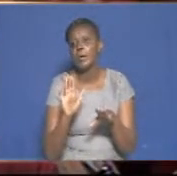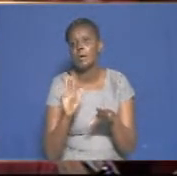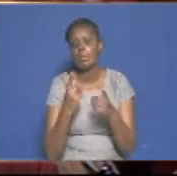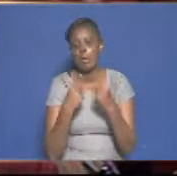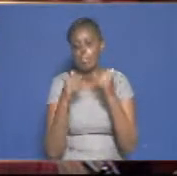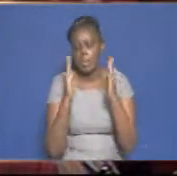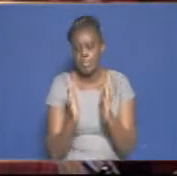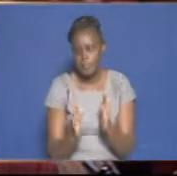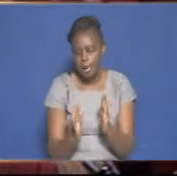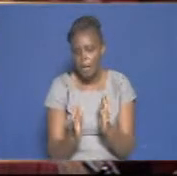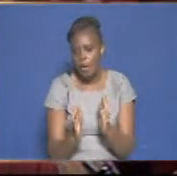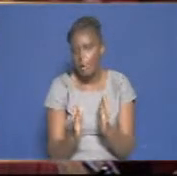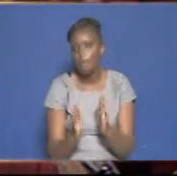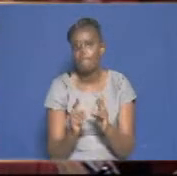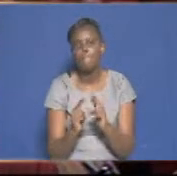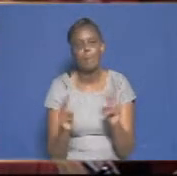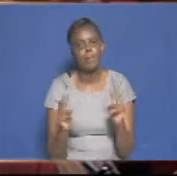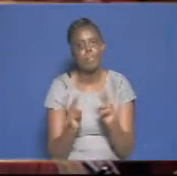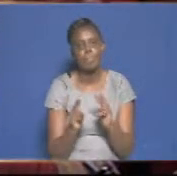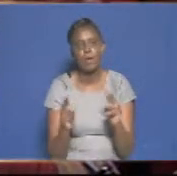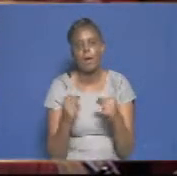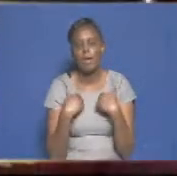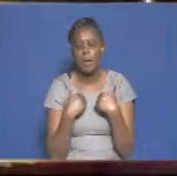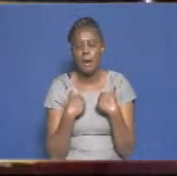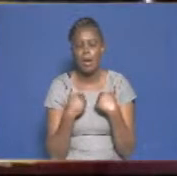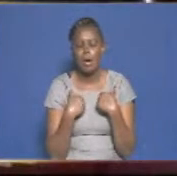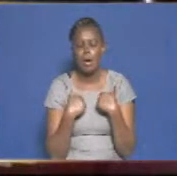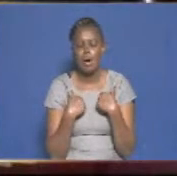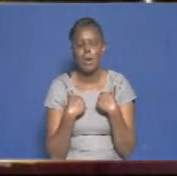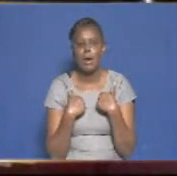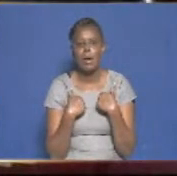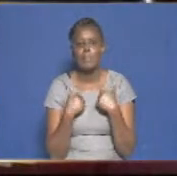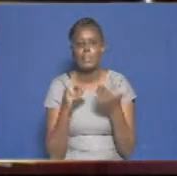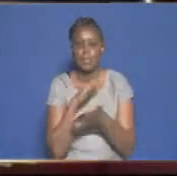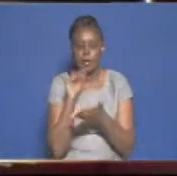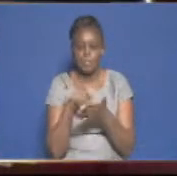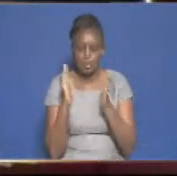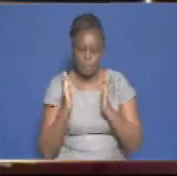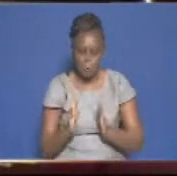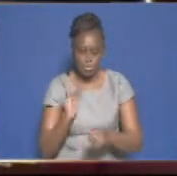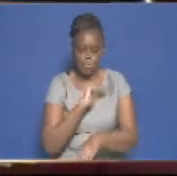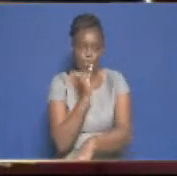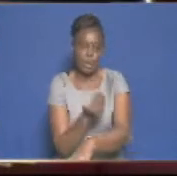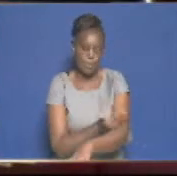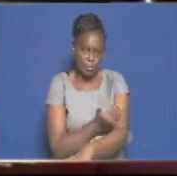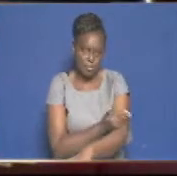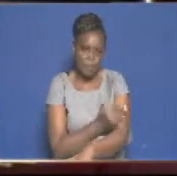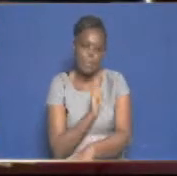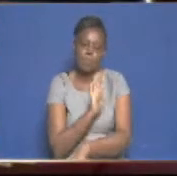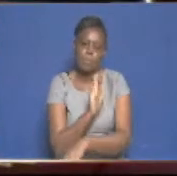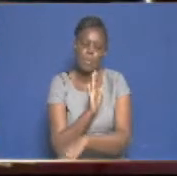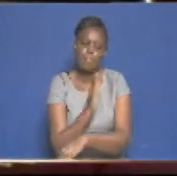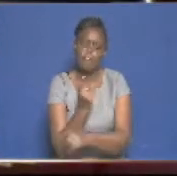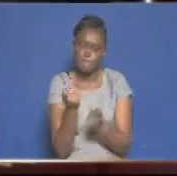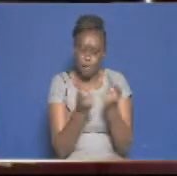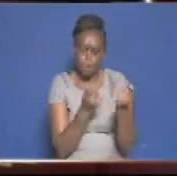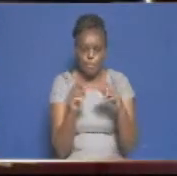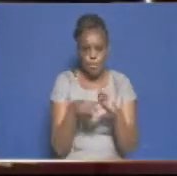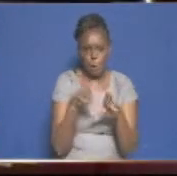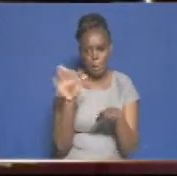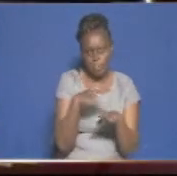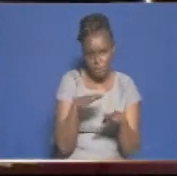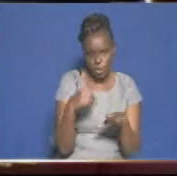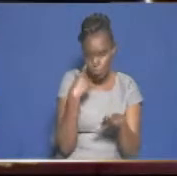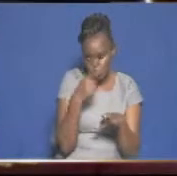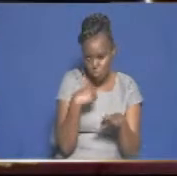debater. He was a very, he had a lot of interpersonal capacities, and he was one of the few members of parliament